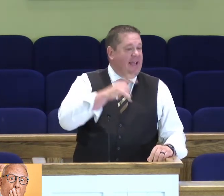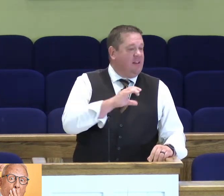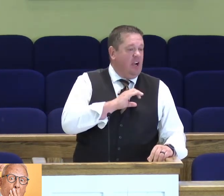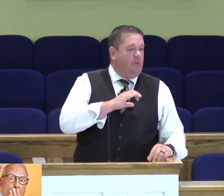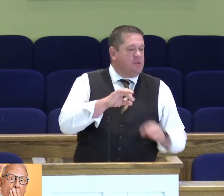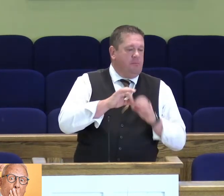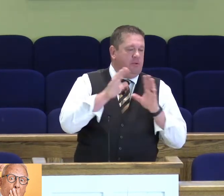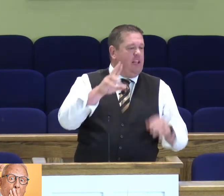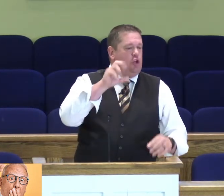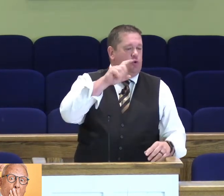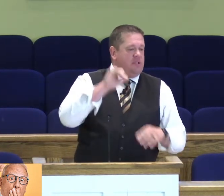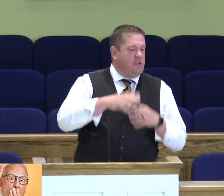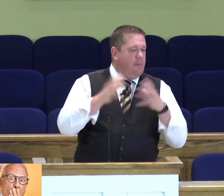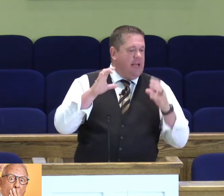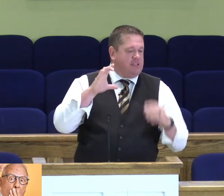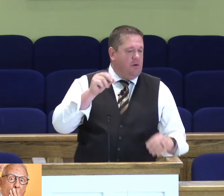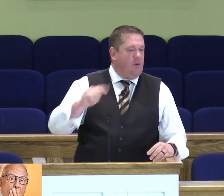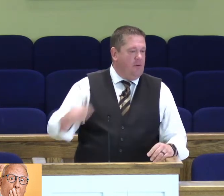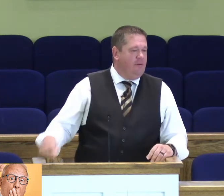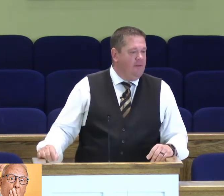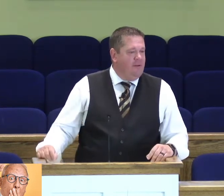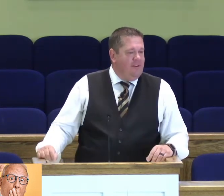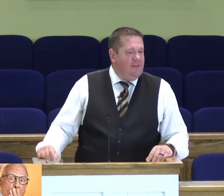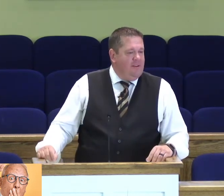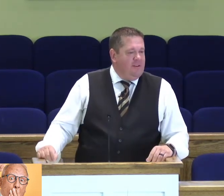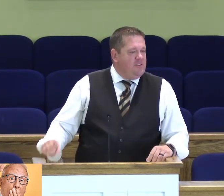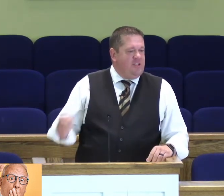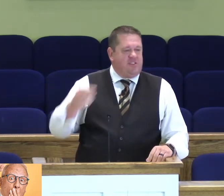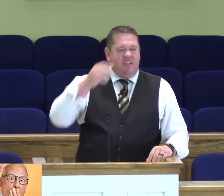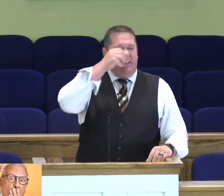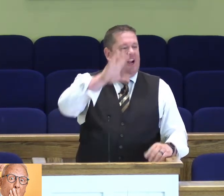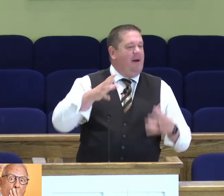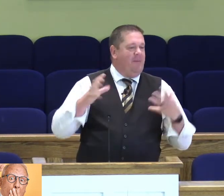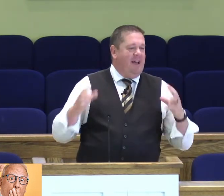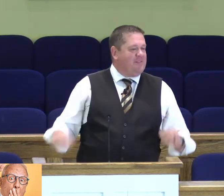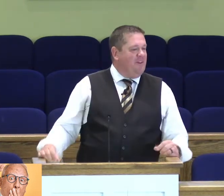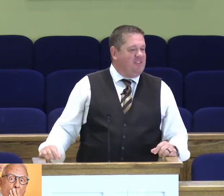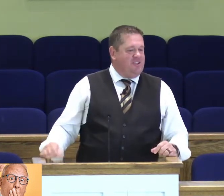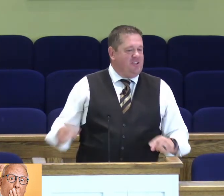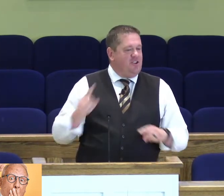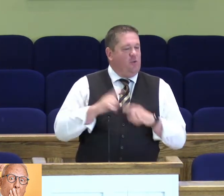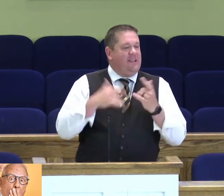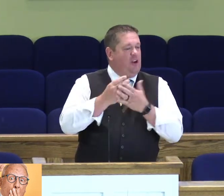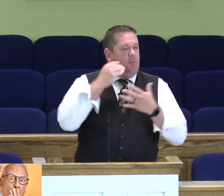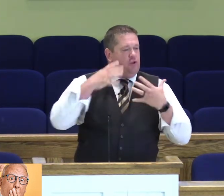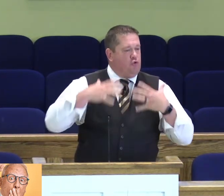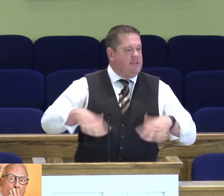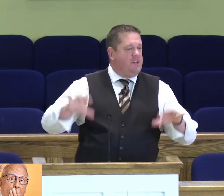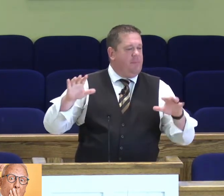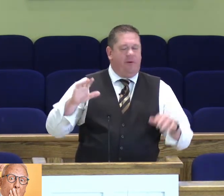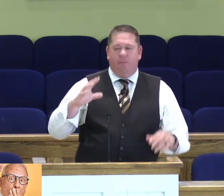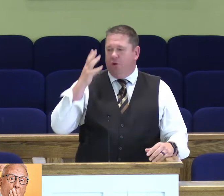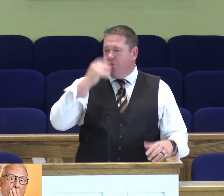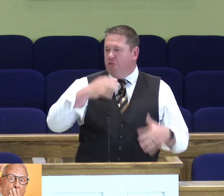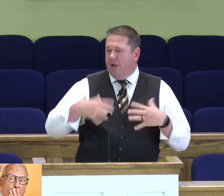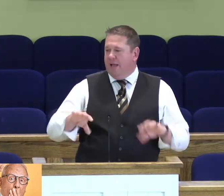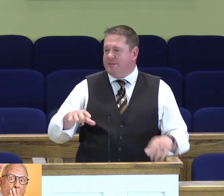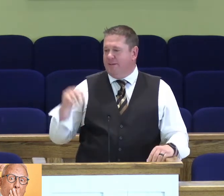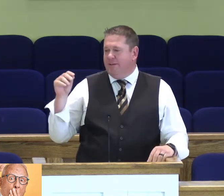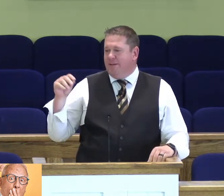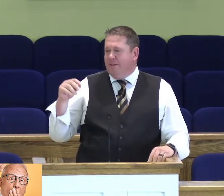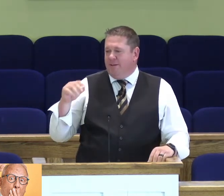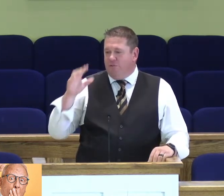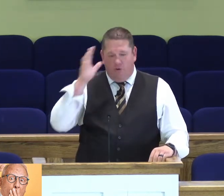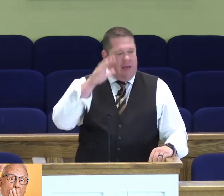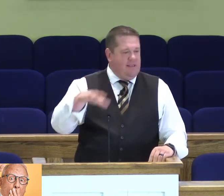And so that day, Clara was completely useless on the basketball court. She just didn't care about basketball. She just couldn't wait to get home and dress up in her beautiful